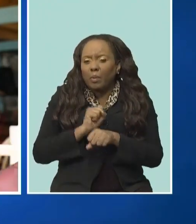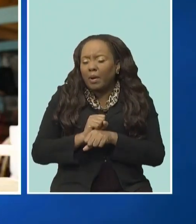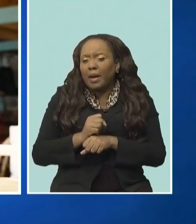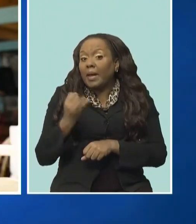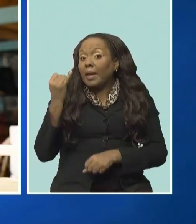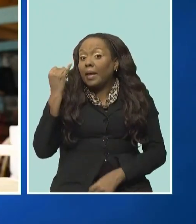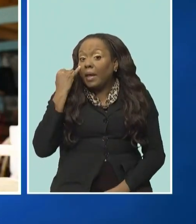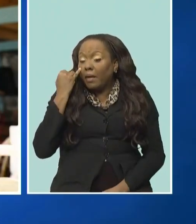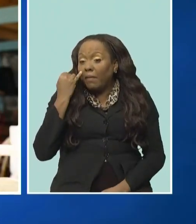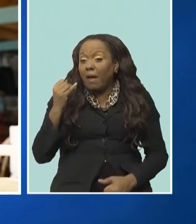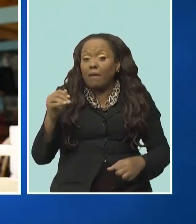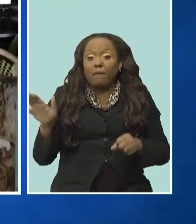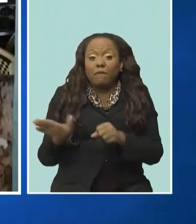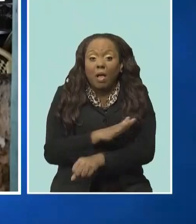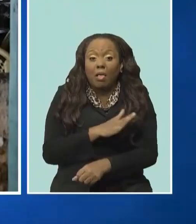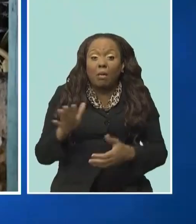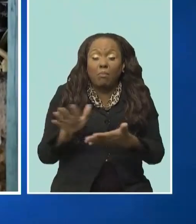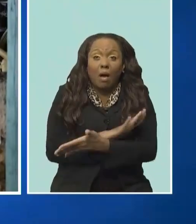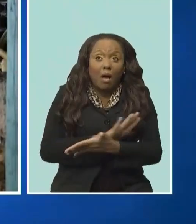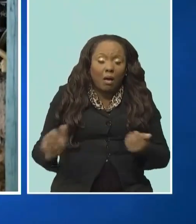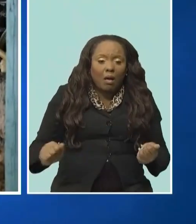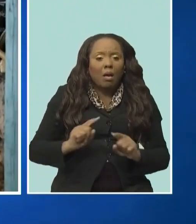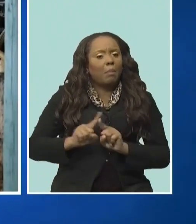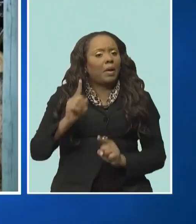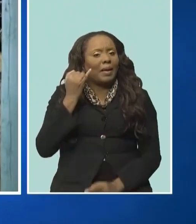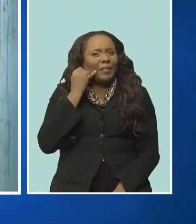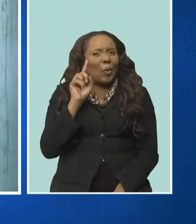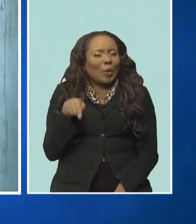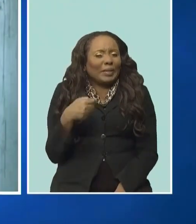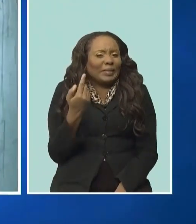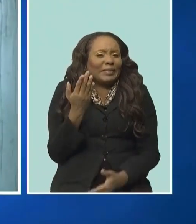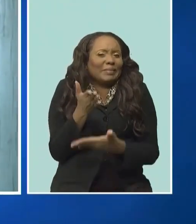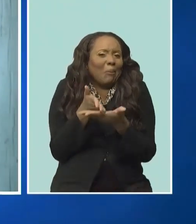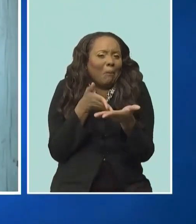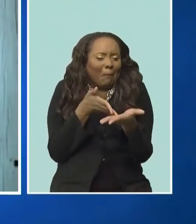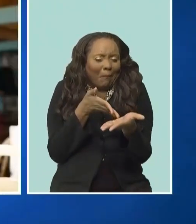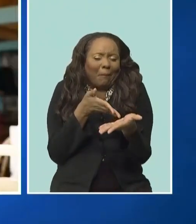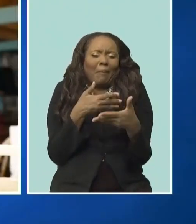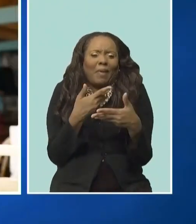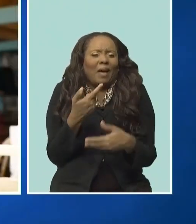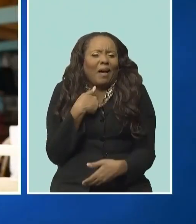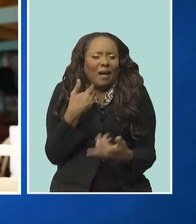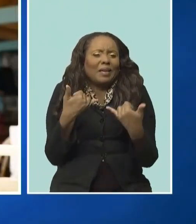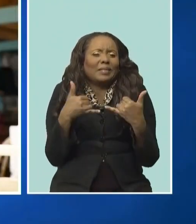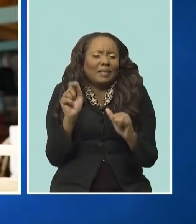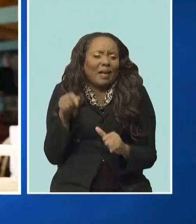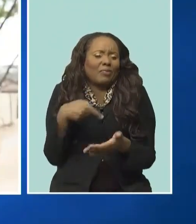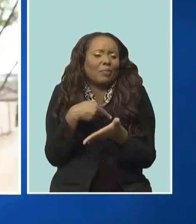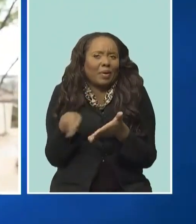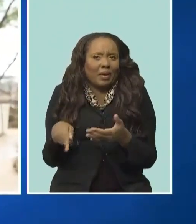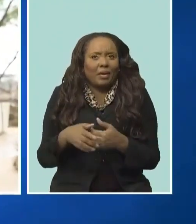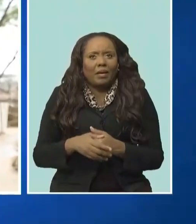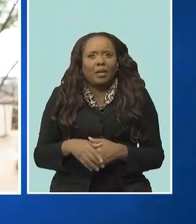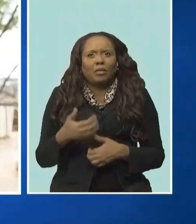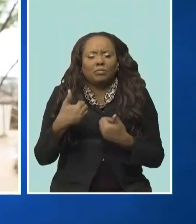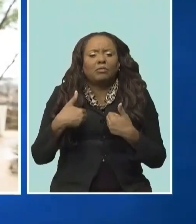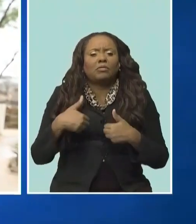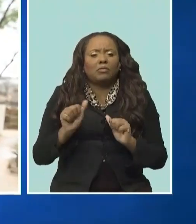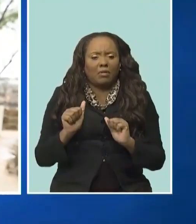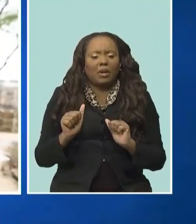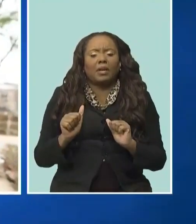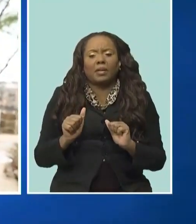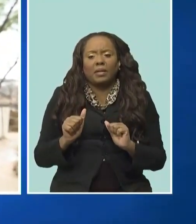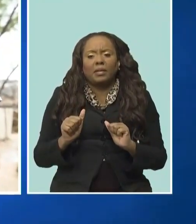here, you still have to end up pulling your pocket. So I am pushing hard to try and get back open tomorrow. MP for St. Lucie,